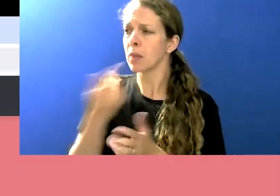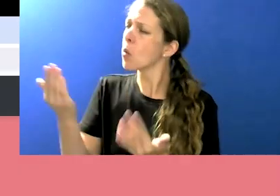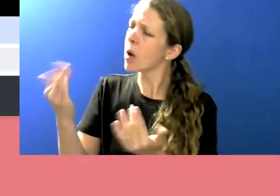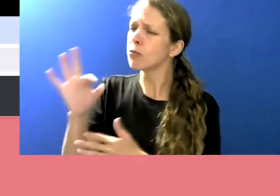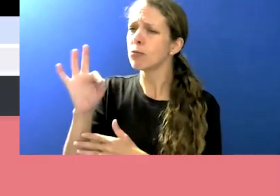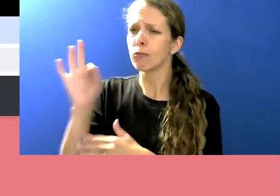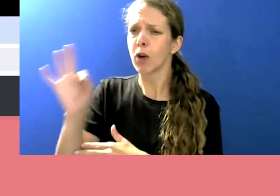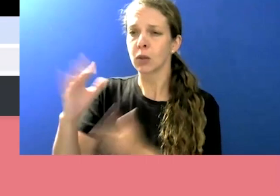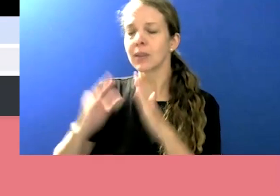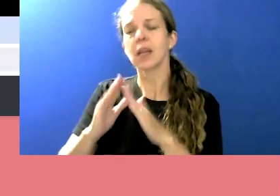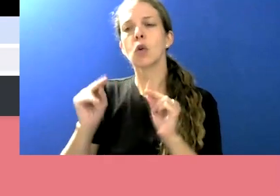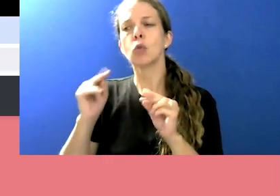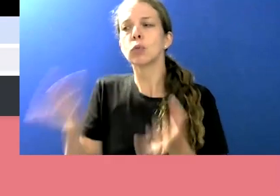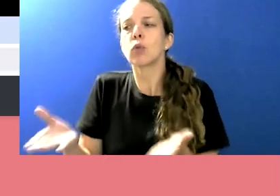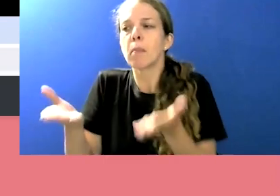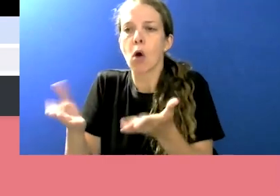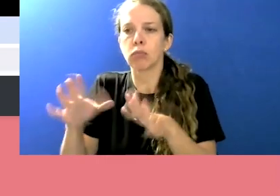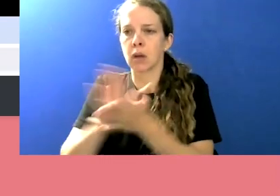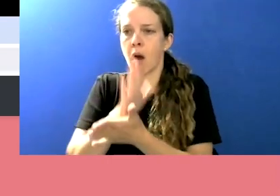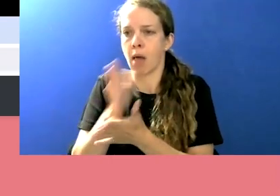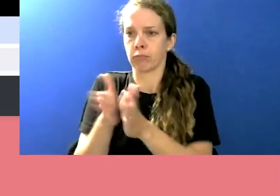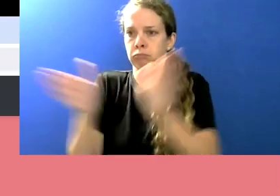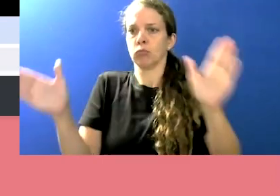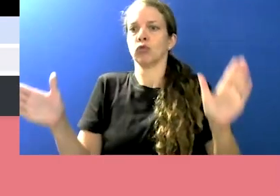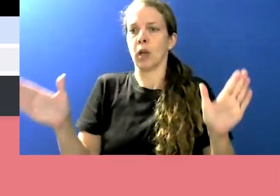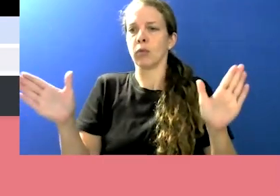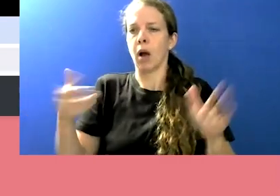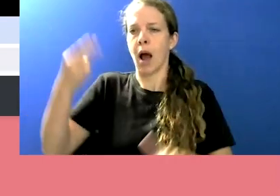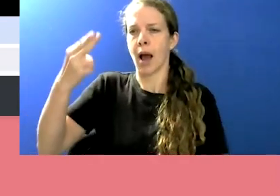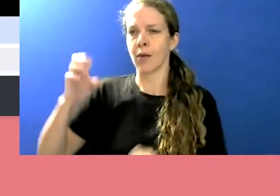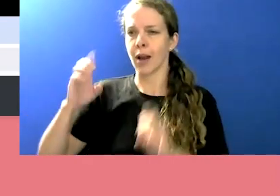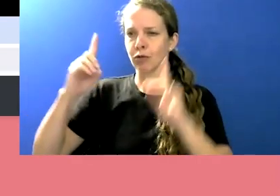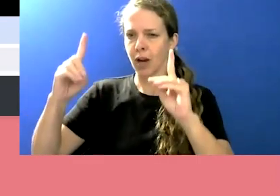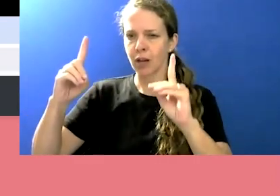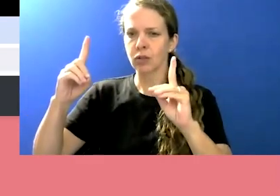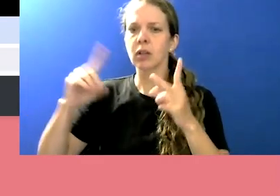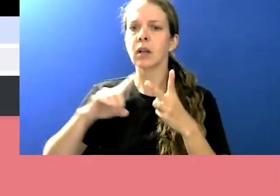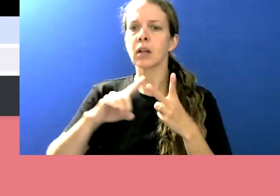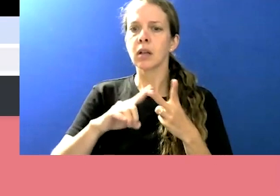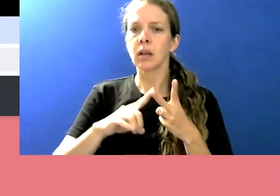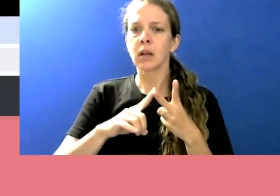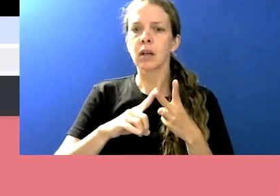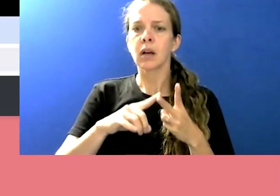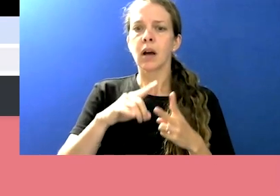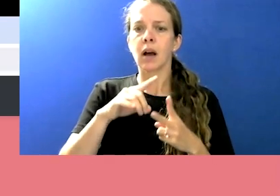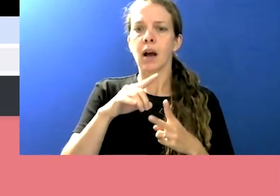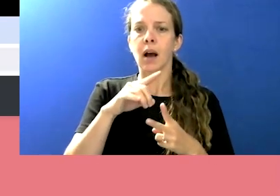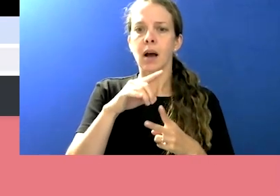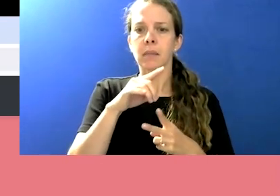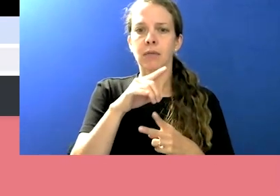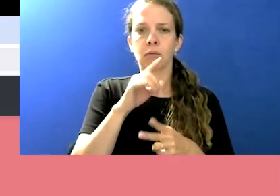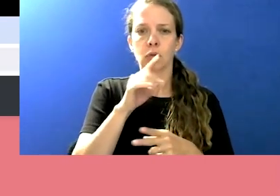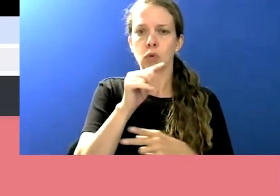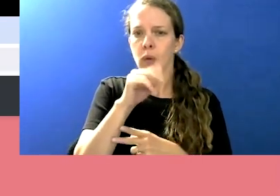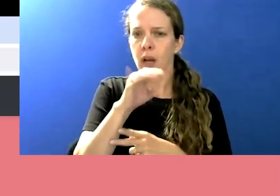just essentially promote higher education itself. And that's where Talent Search and Upward Bound come into. And then TRiO, SSS, that's where we come